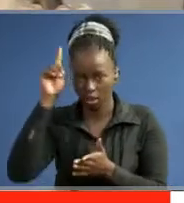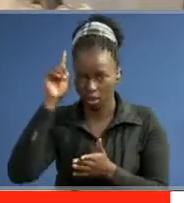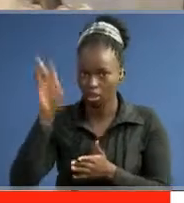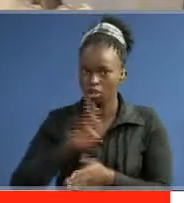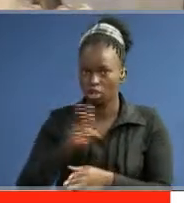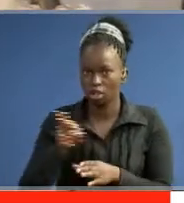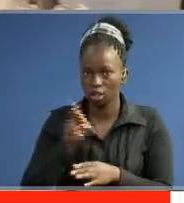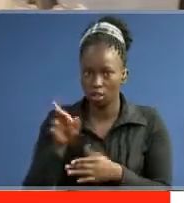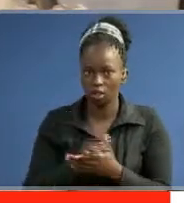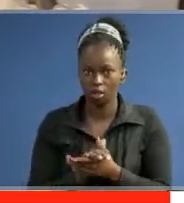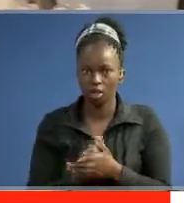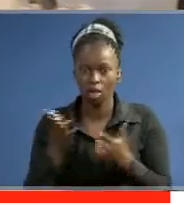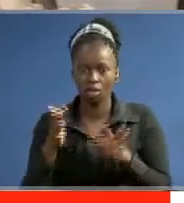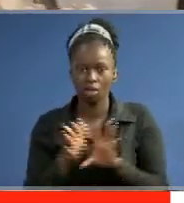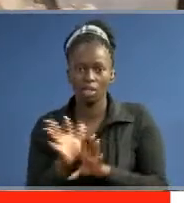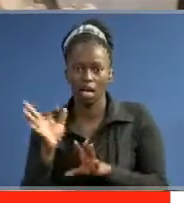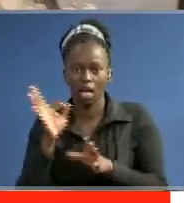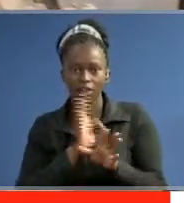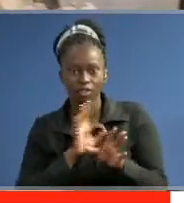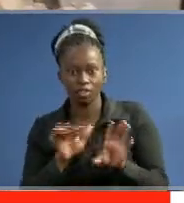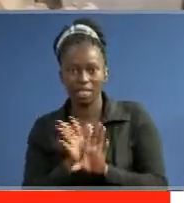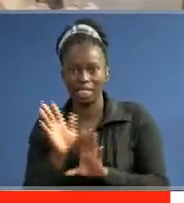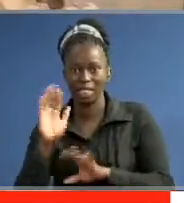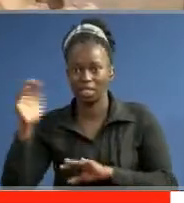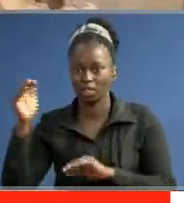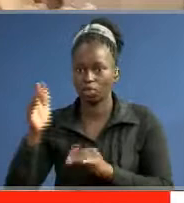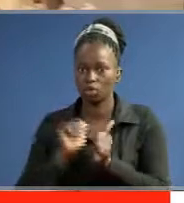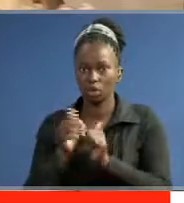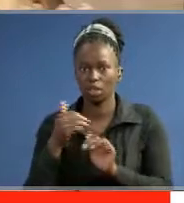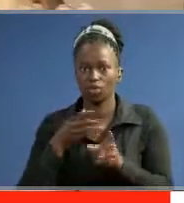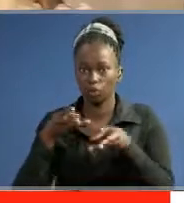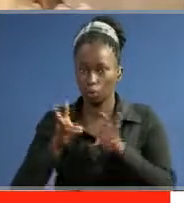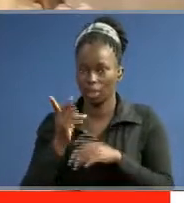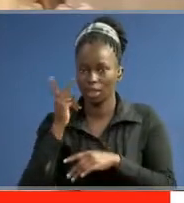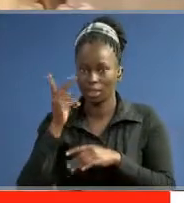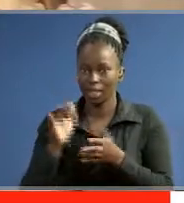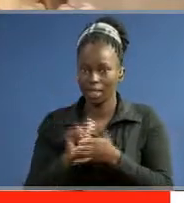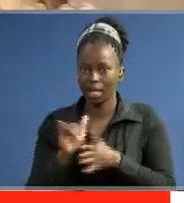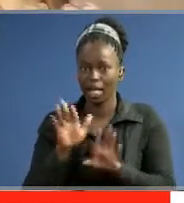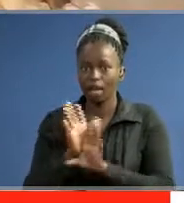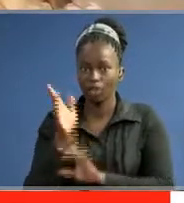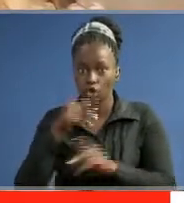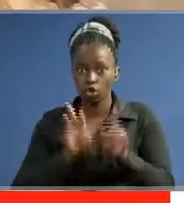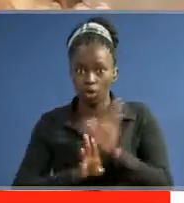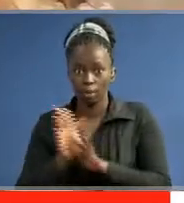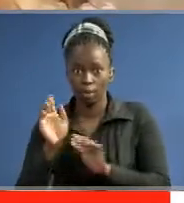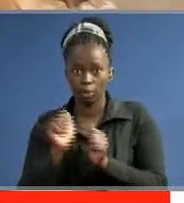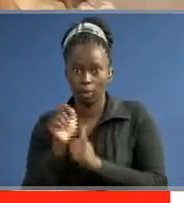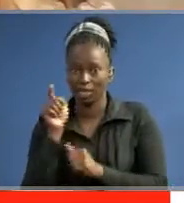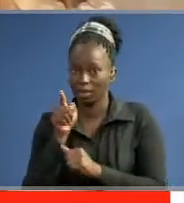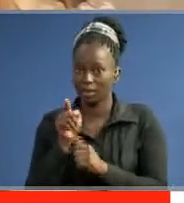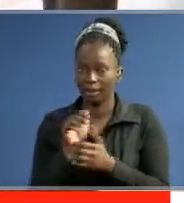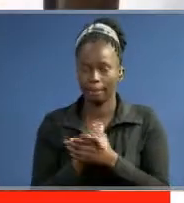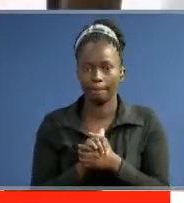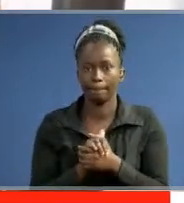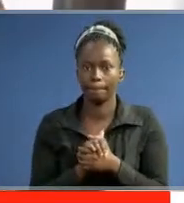health. For example, this is a very healthy cow. That's why you can see it has some fat cover, and the fat cover is